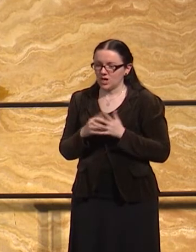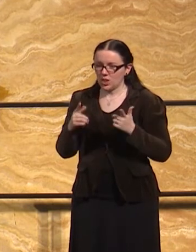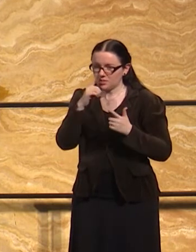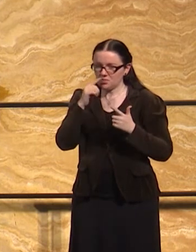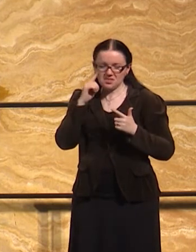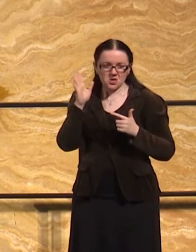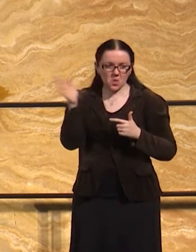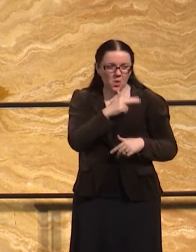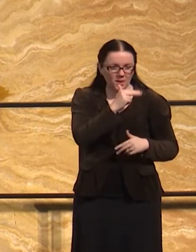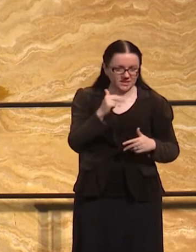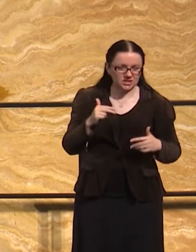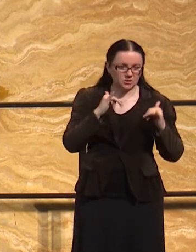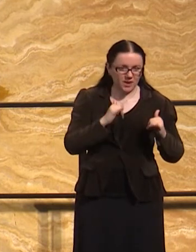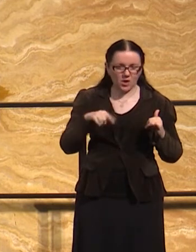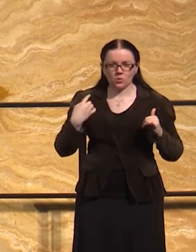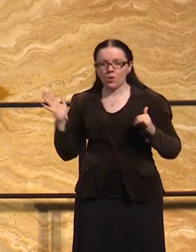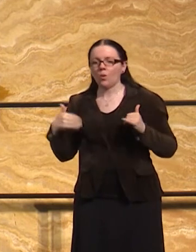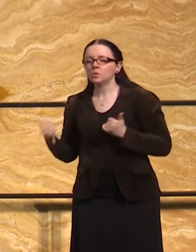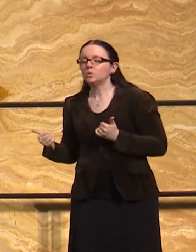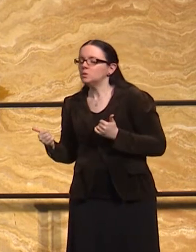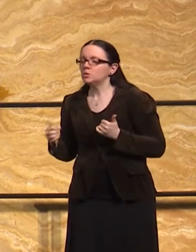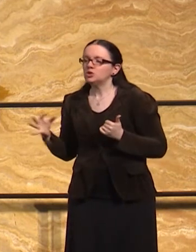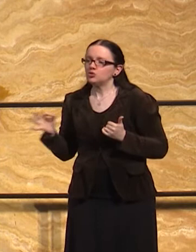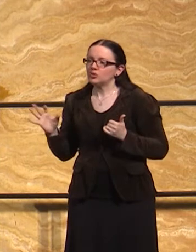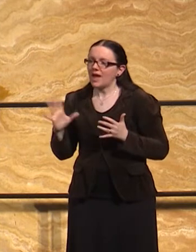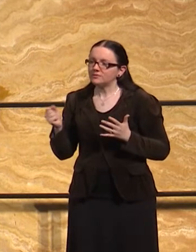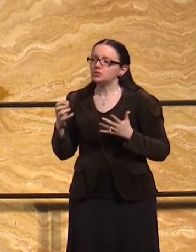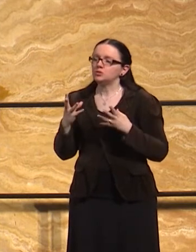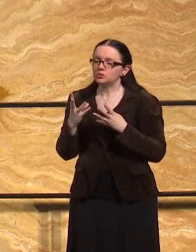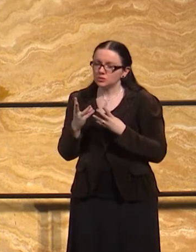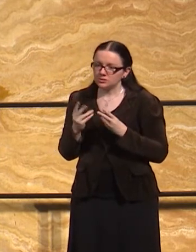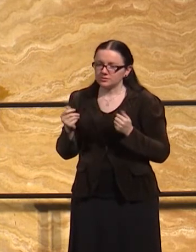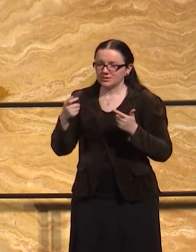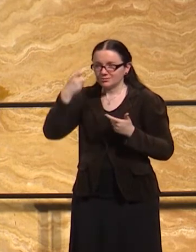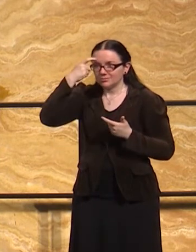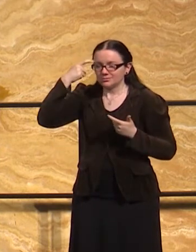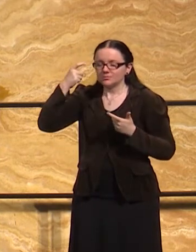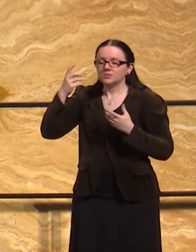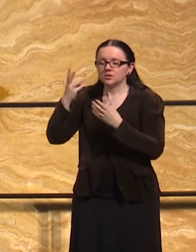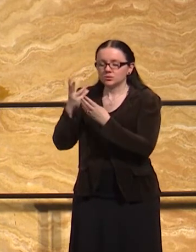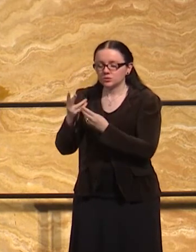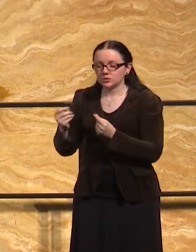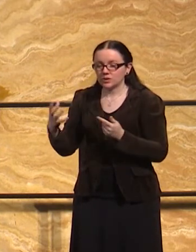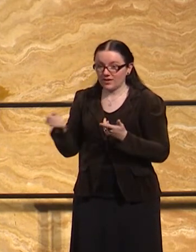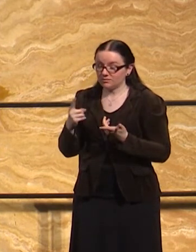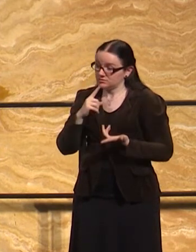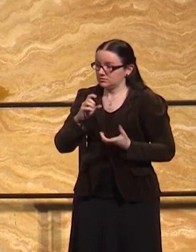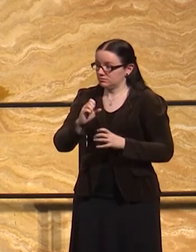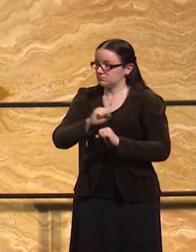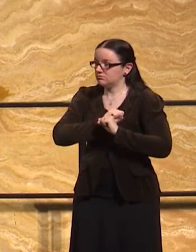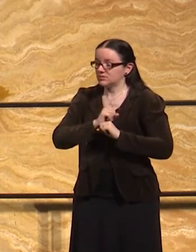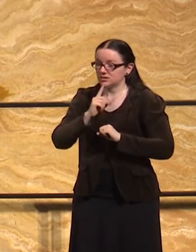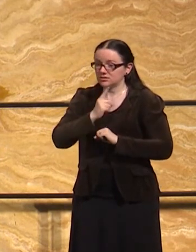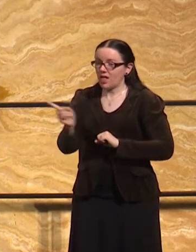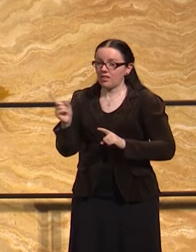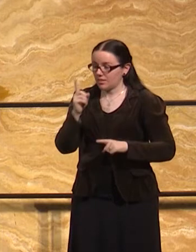all good. So you have to heal the wounds among the Timorese and have the courage to tell the people, we